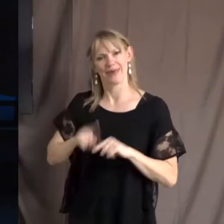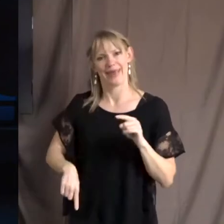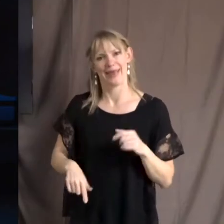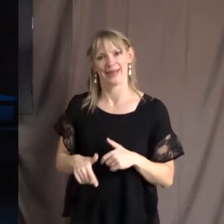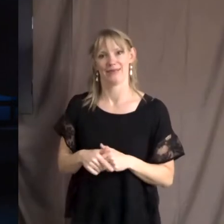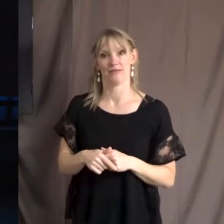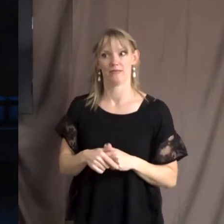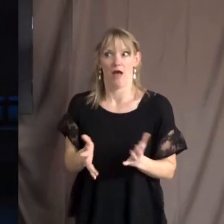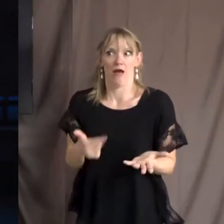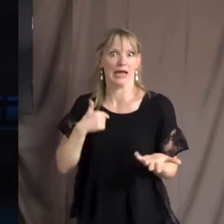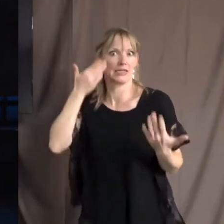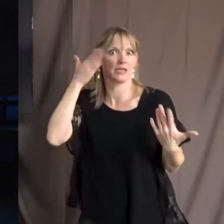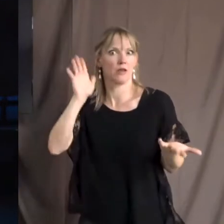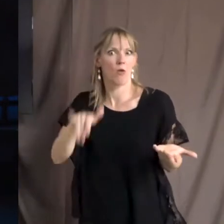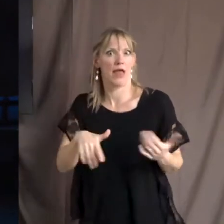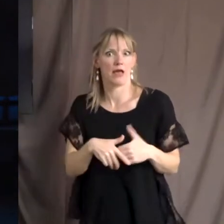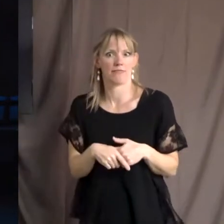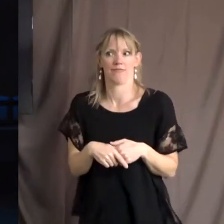Who knew?